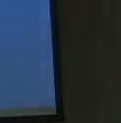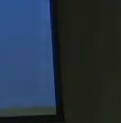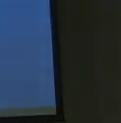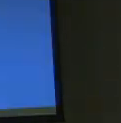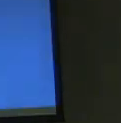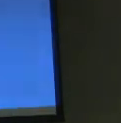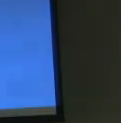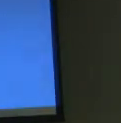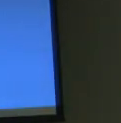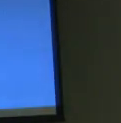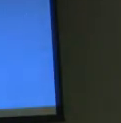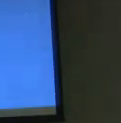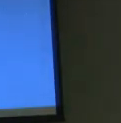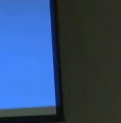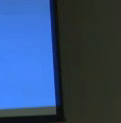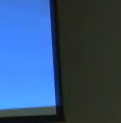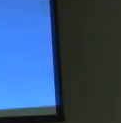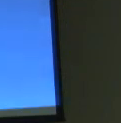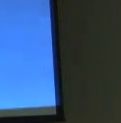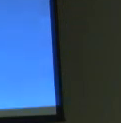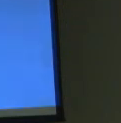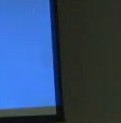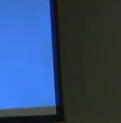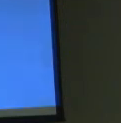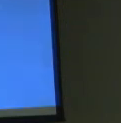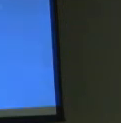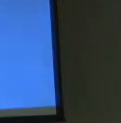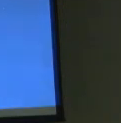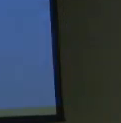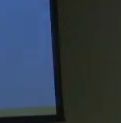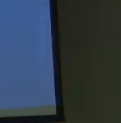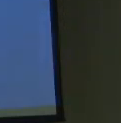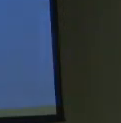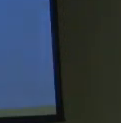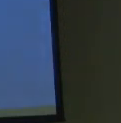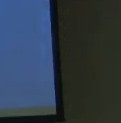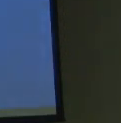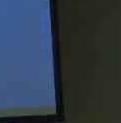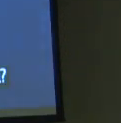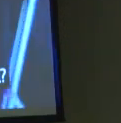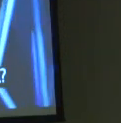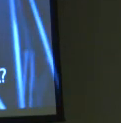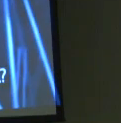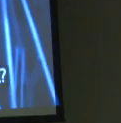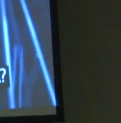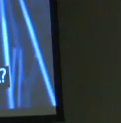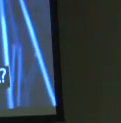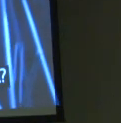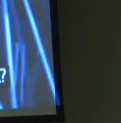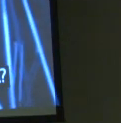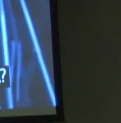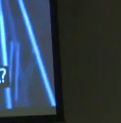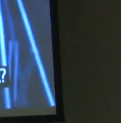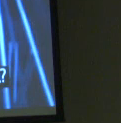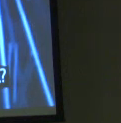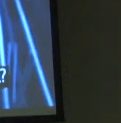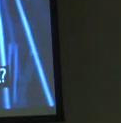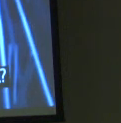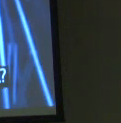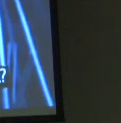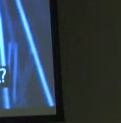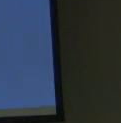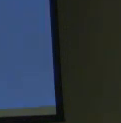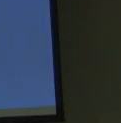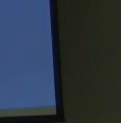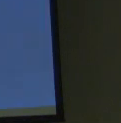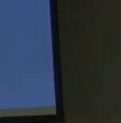Throw like a girl. Fight like a girl. What does it mean to you when I say run like a